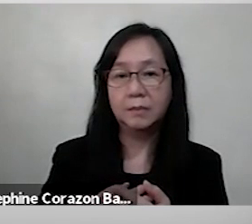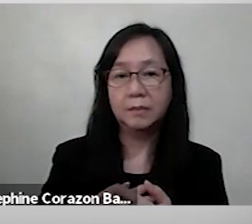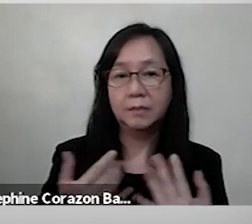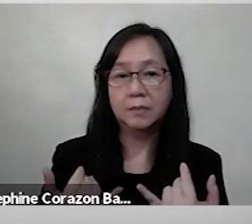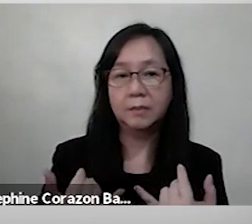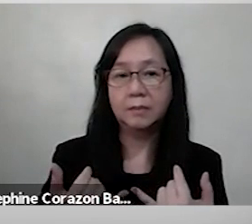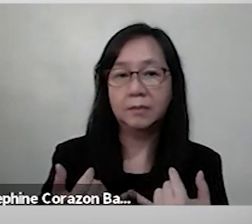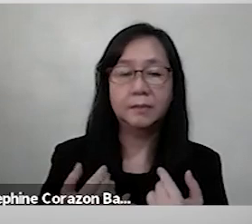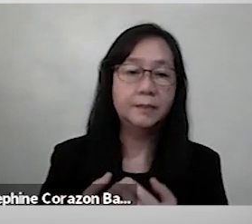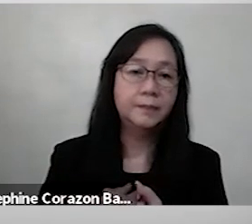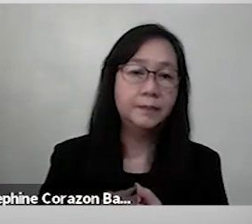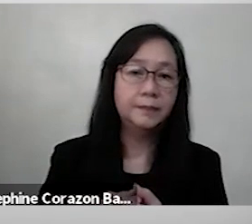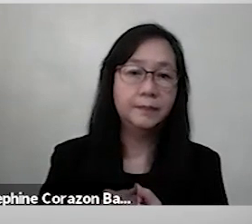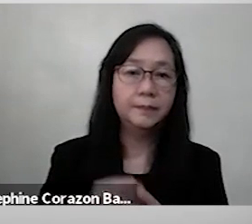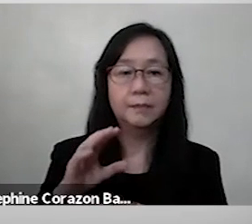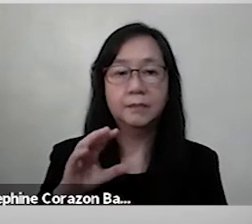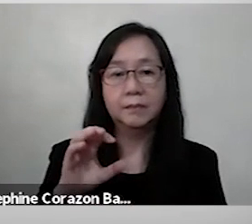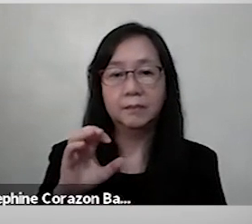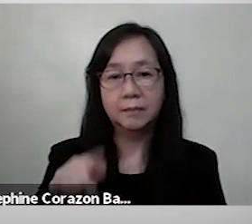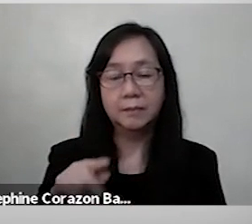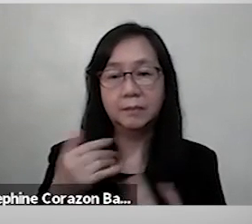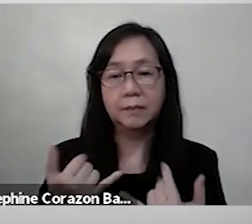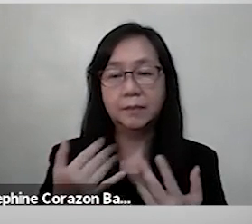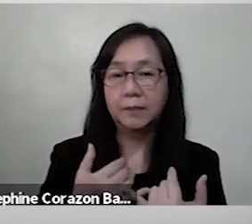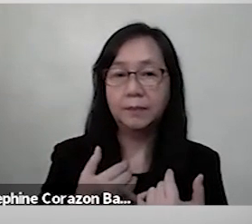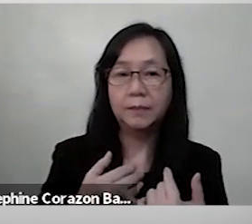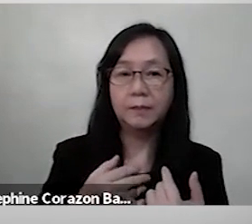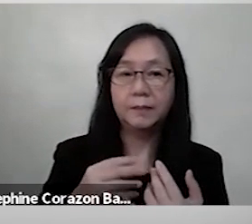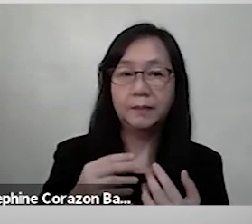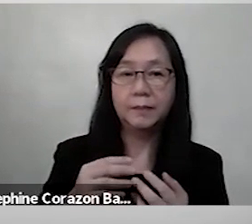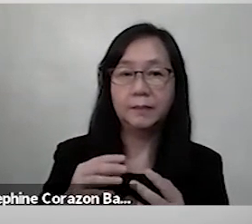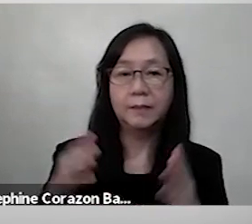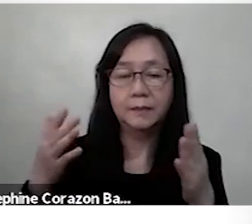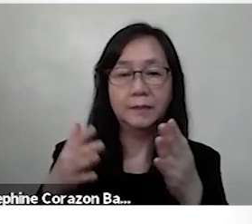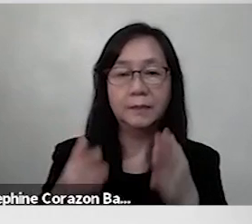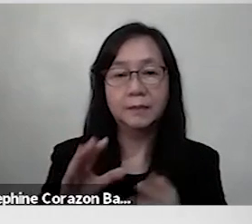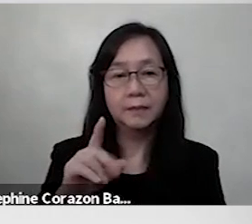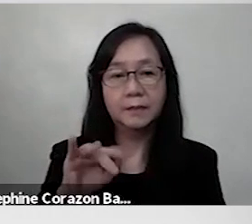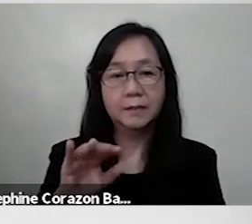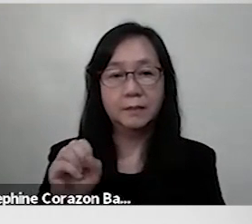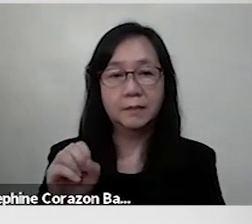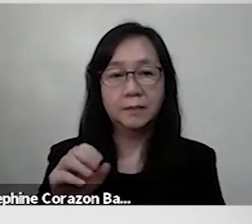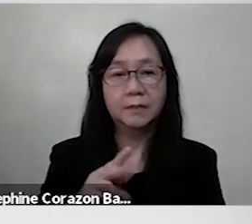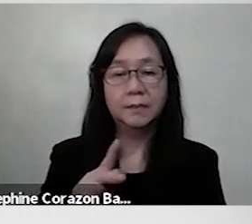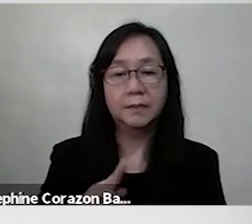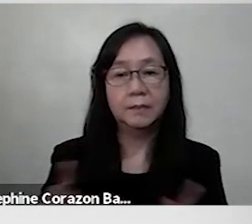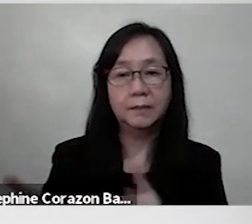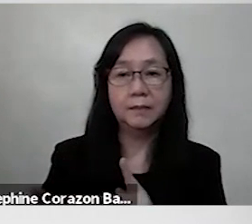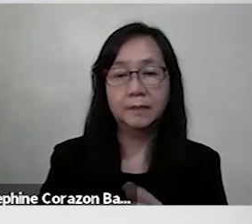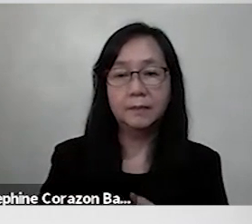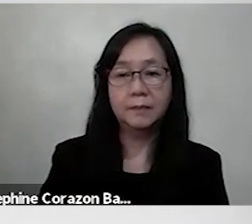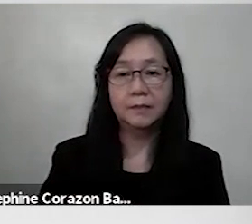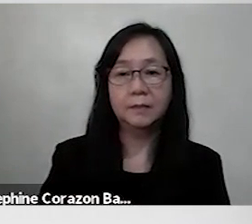Son Ping, Executive Director of CPDD, and Mr. Jan Lai, Executive Director of CRC